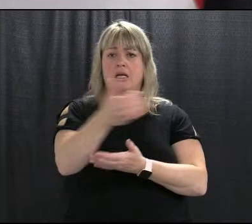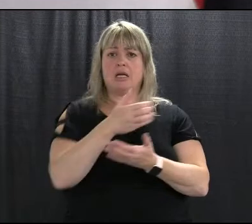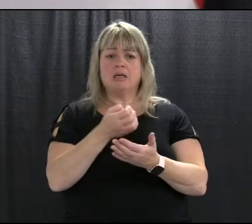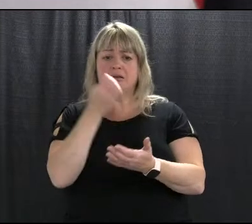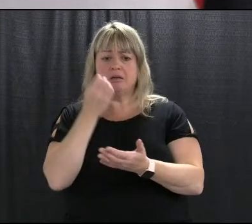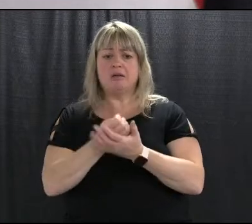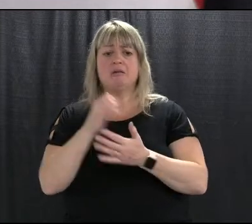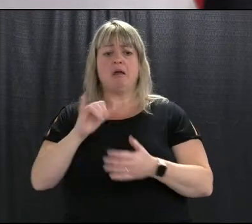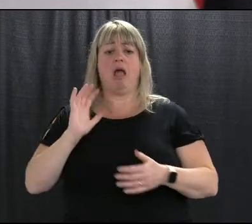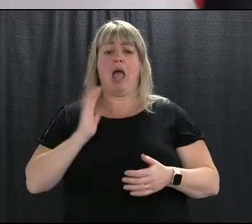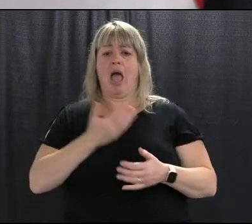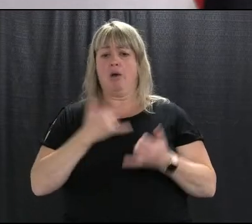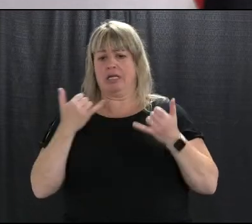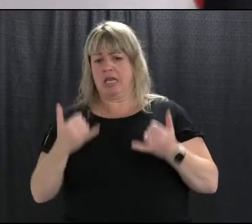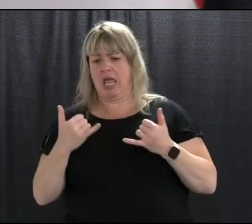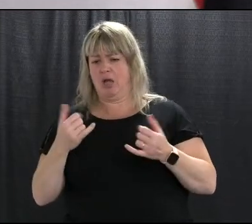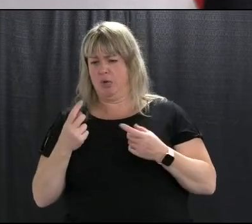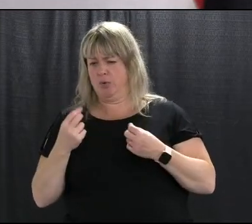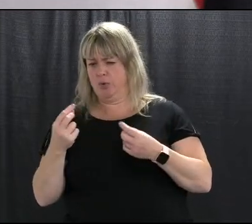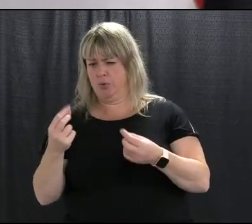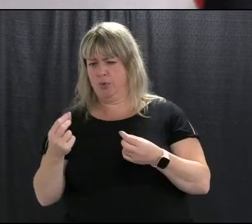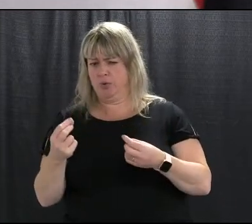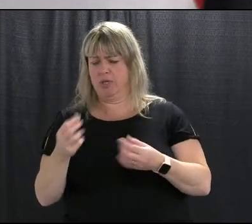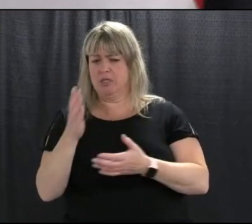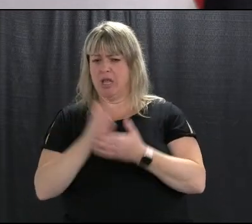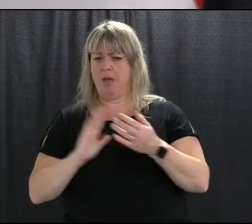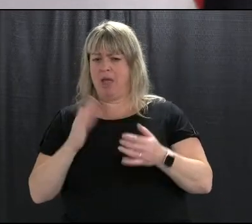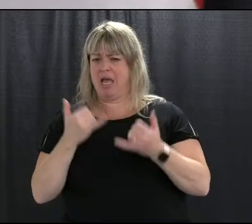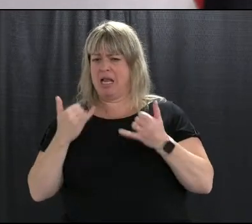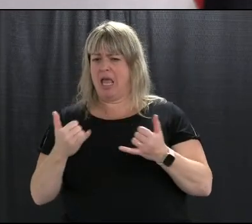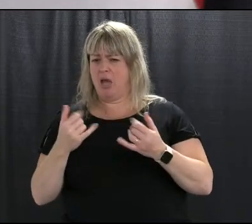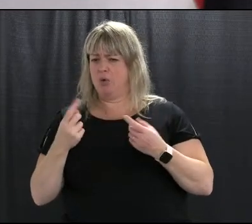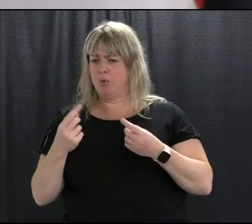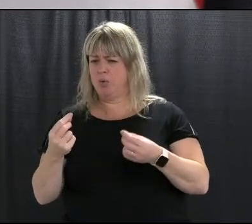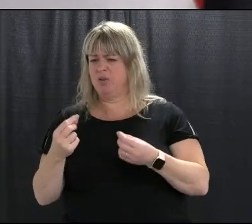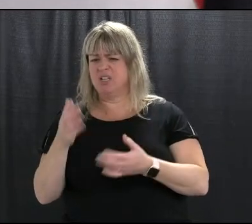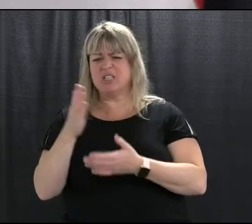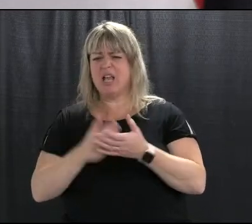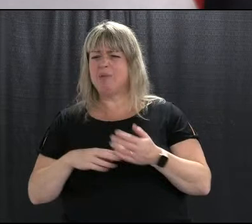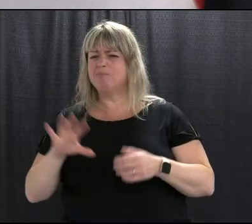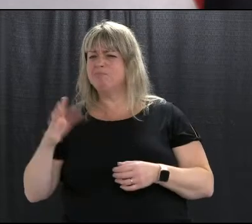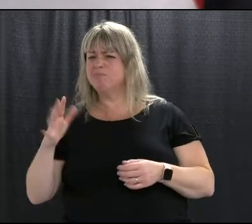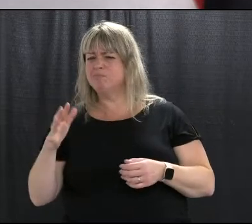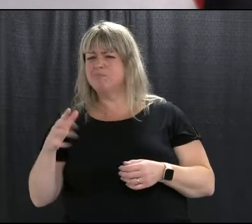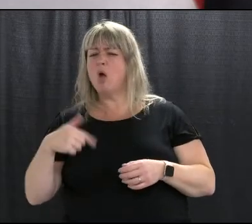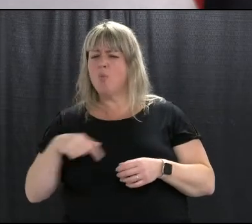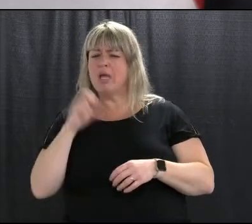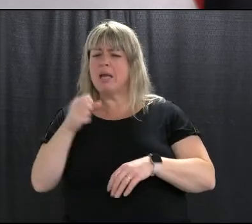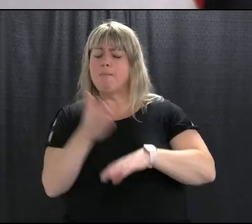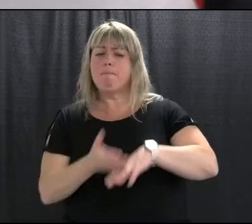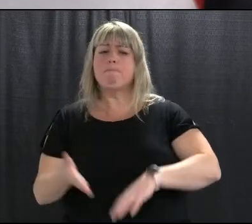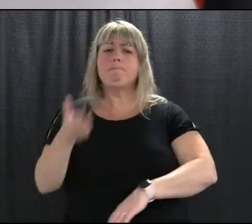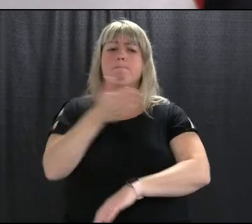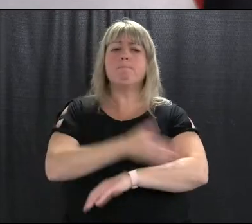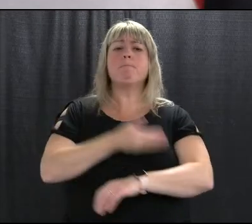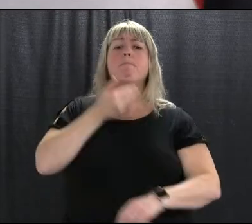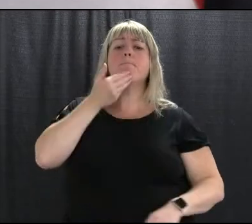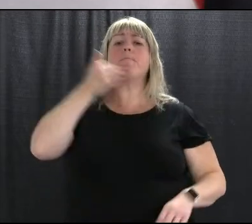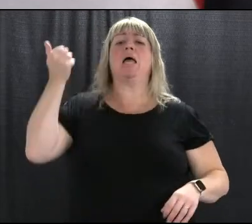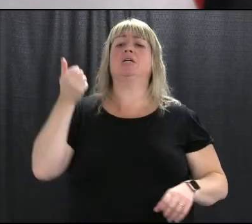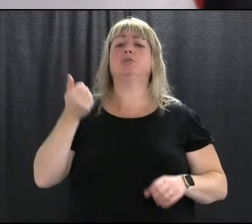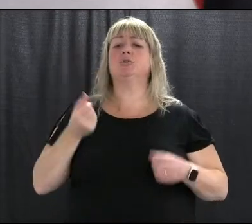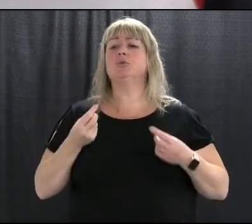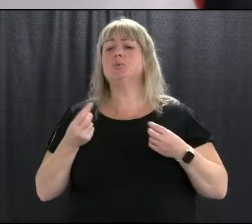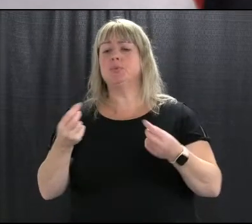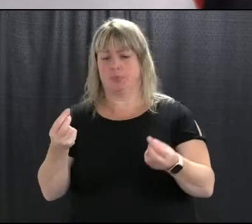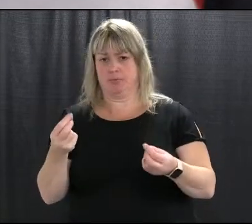what our current practice is and then changing to get best practice. And as you can see here from the recommendations of the